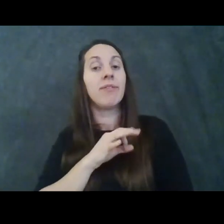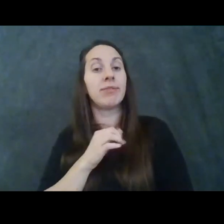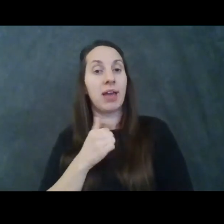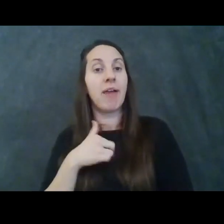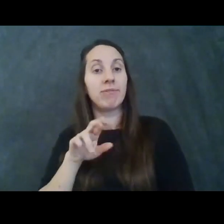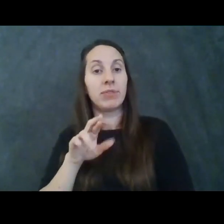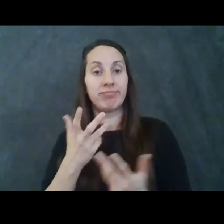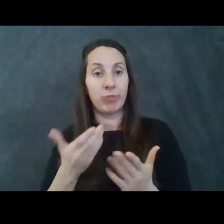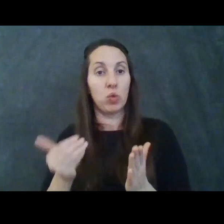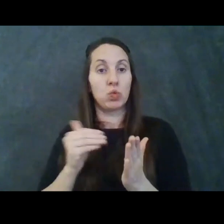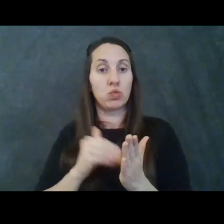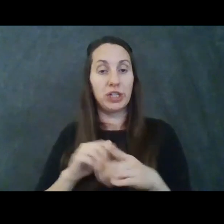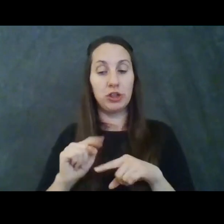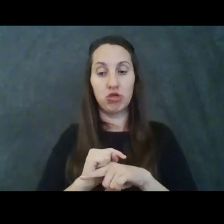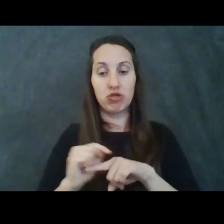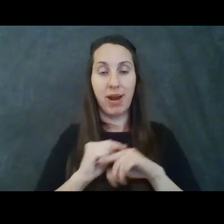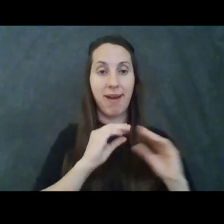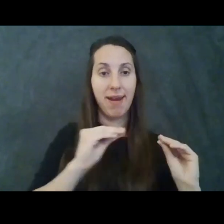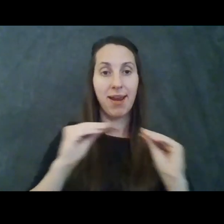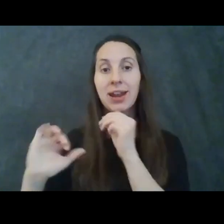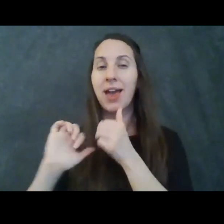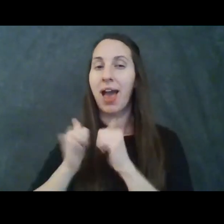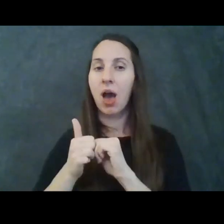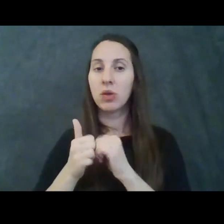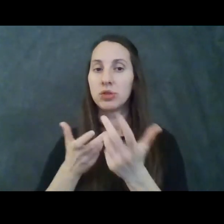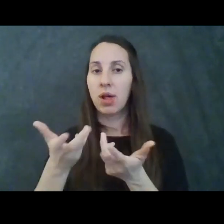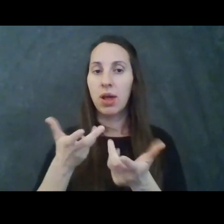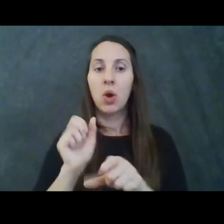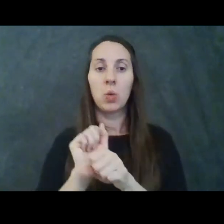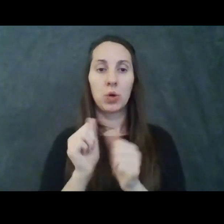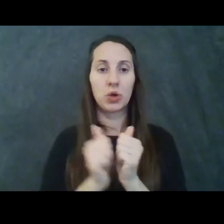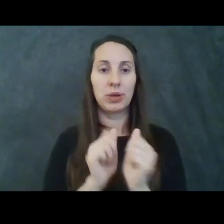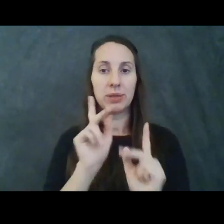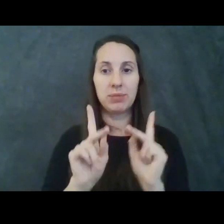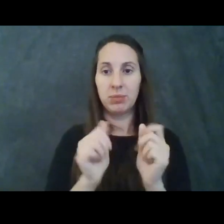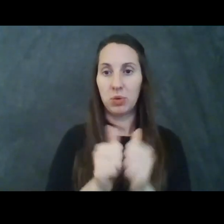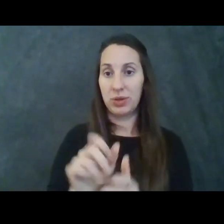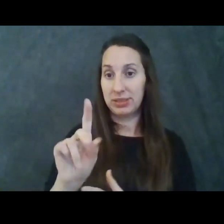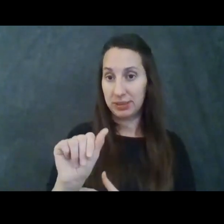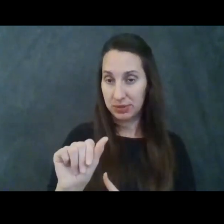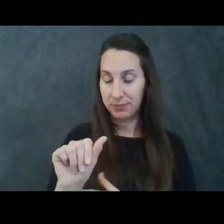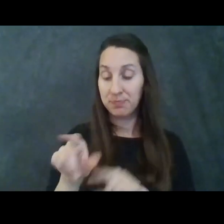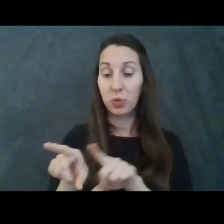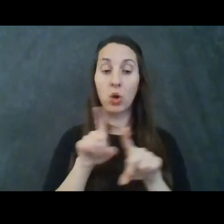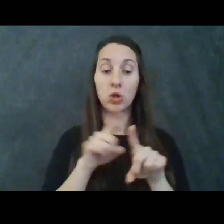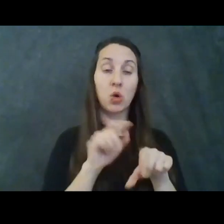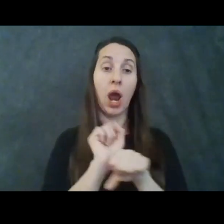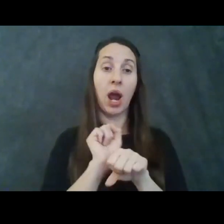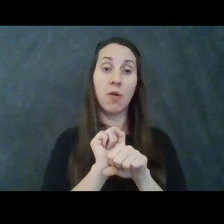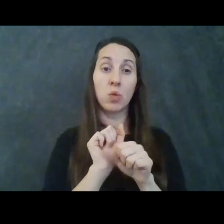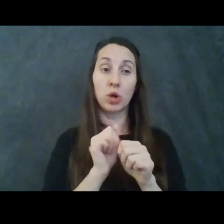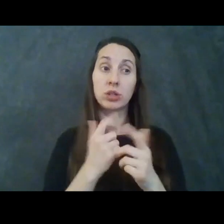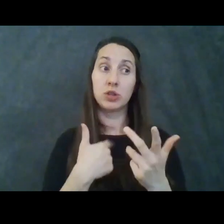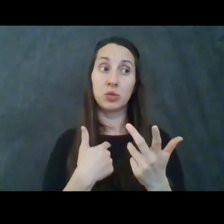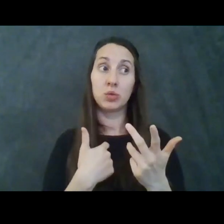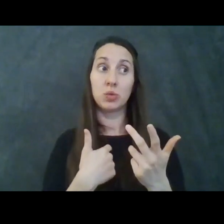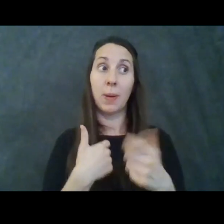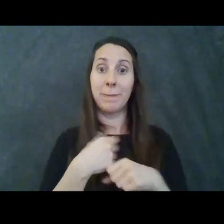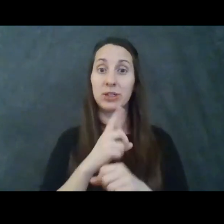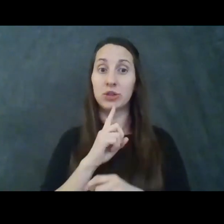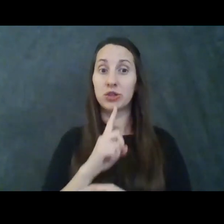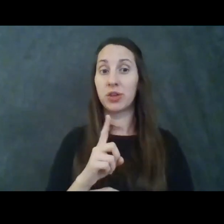have also focused my work on making sure that formerly incarcerated individuals, some of whom have